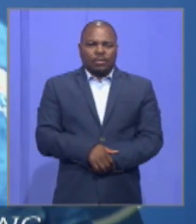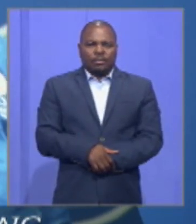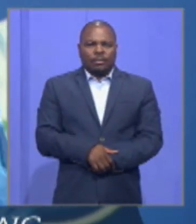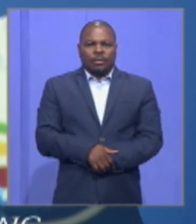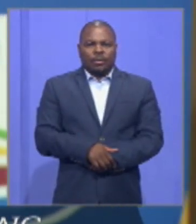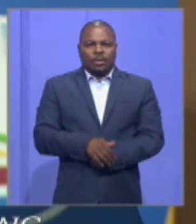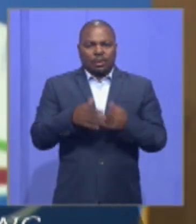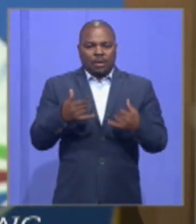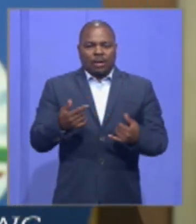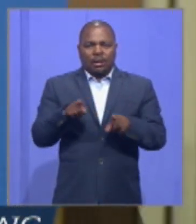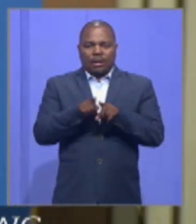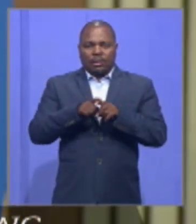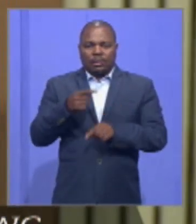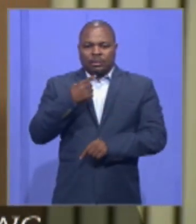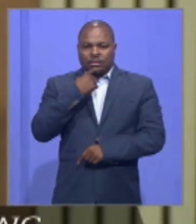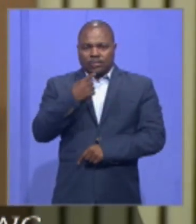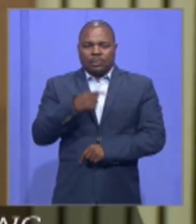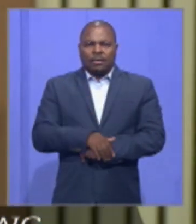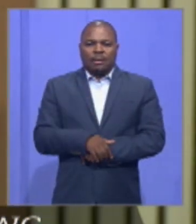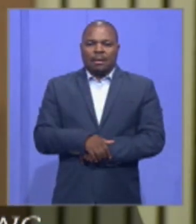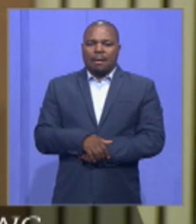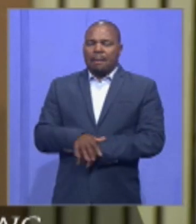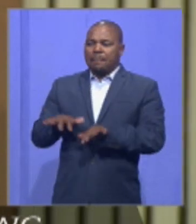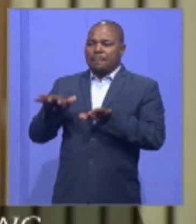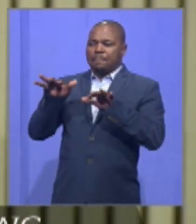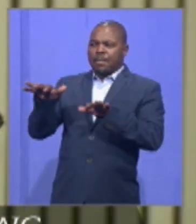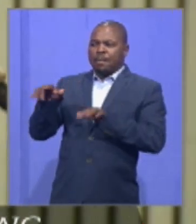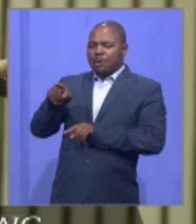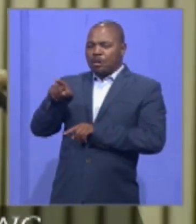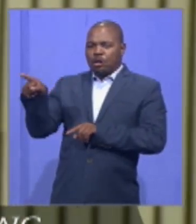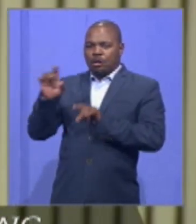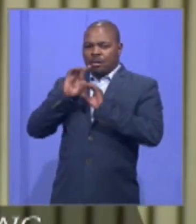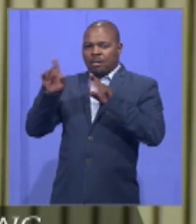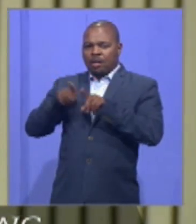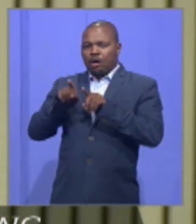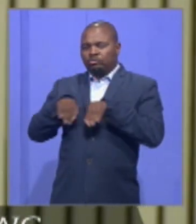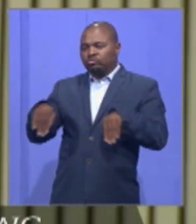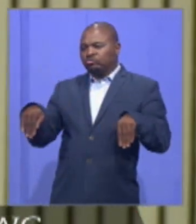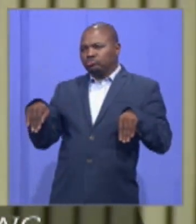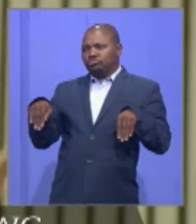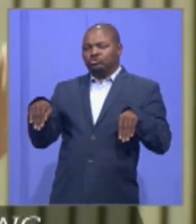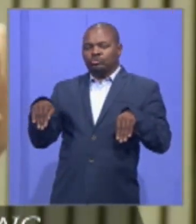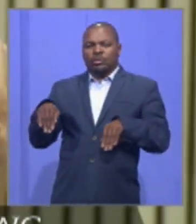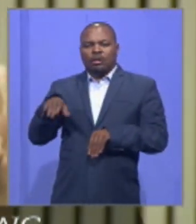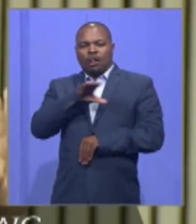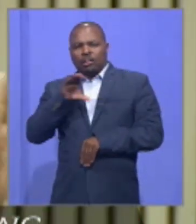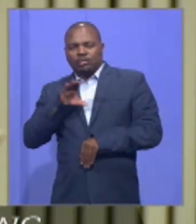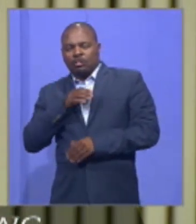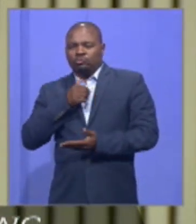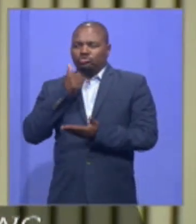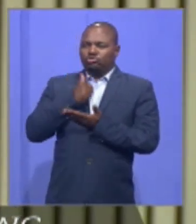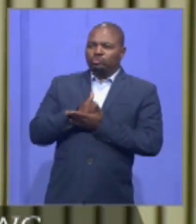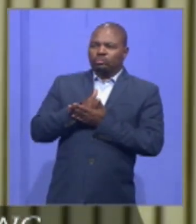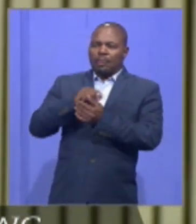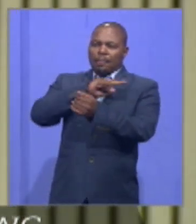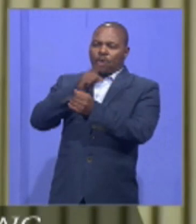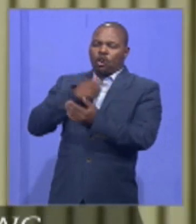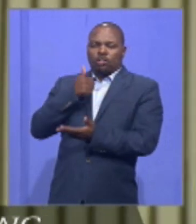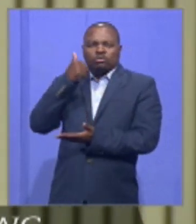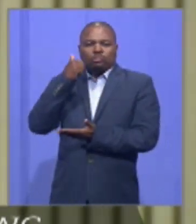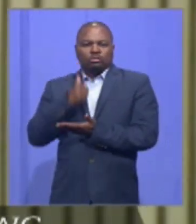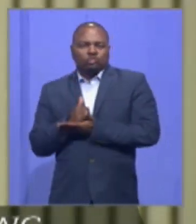doing, then they say it's just a big volunteer. I sit on the council, I sit in parliament,